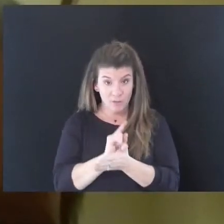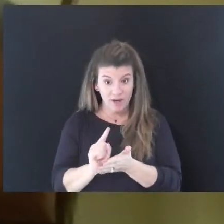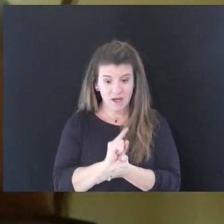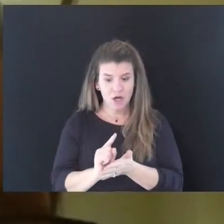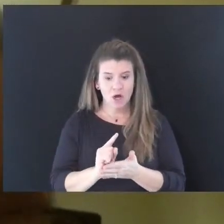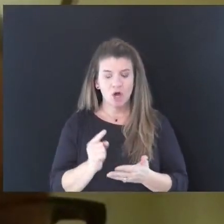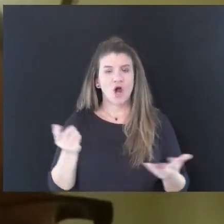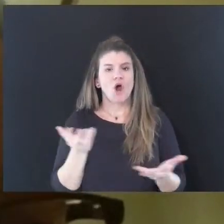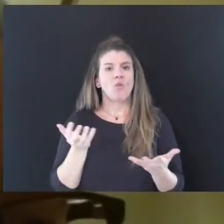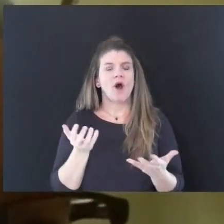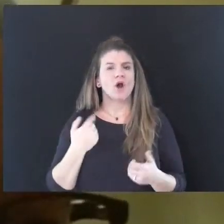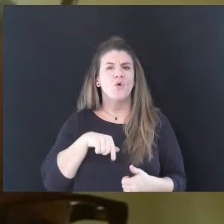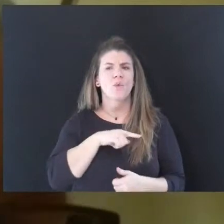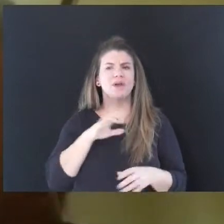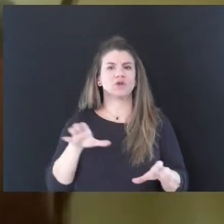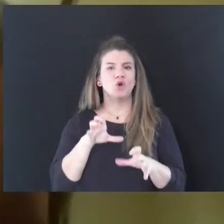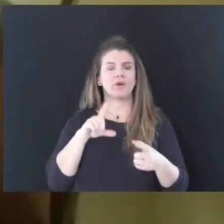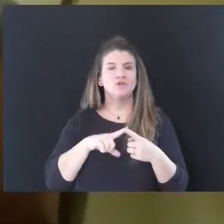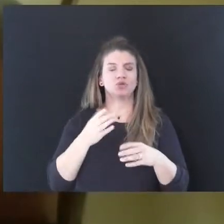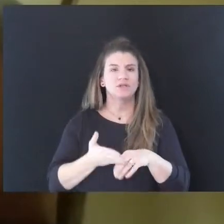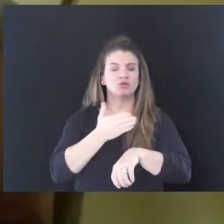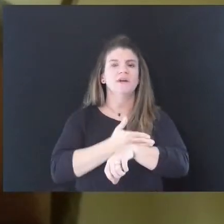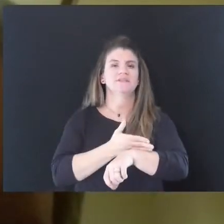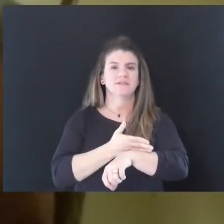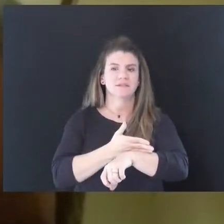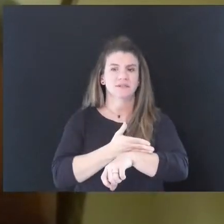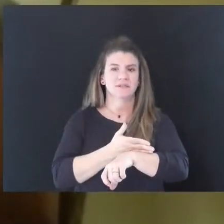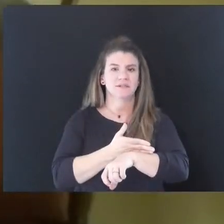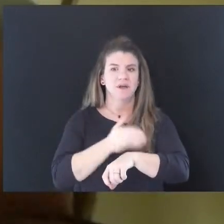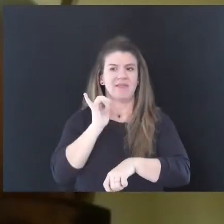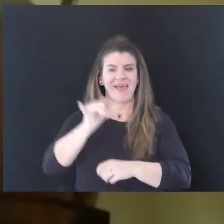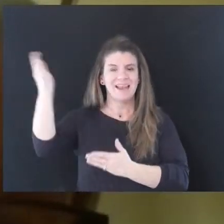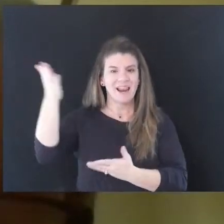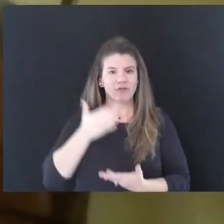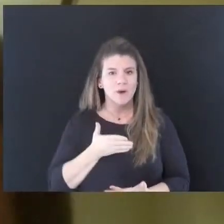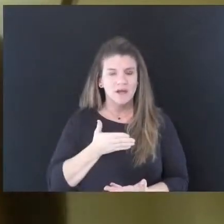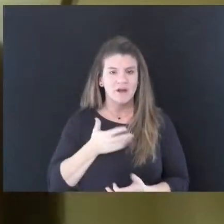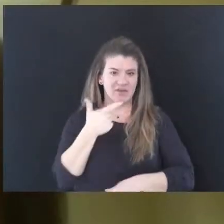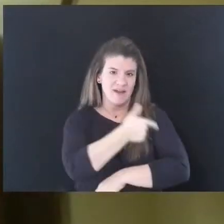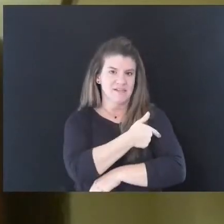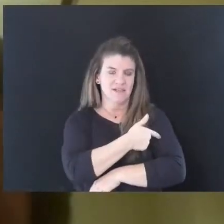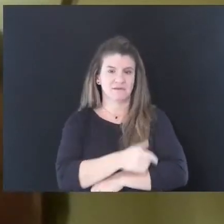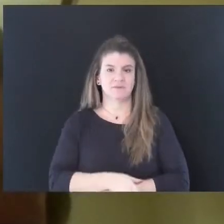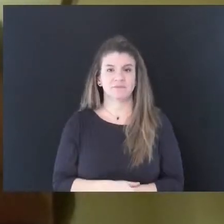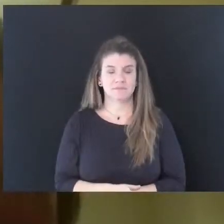What are we doing to increase the delivery of the vaccine?